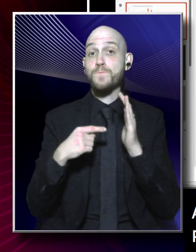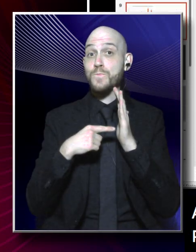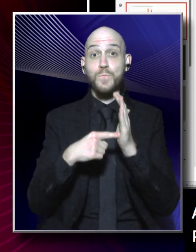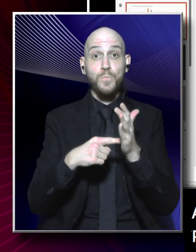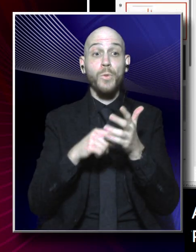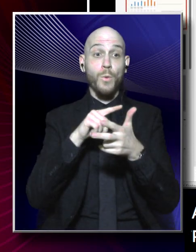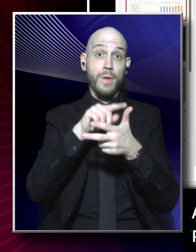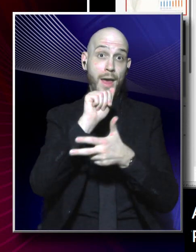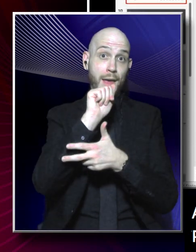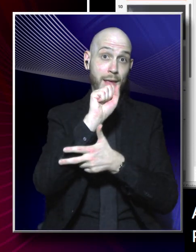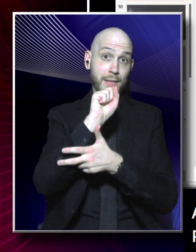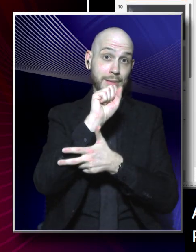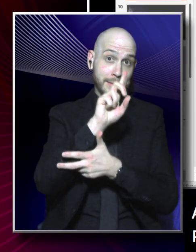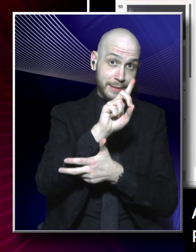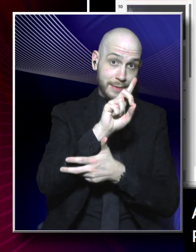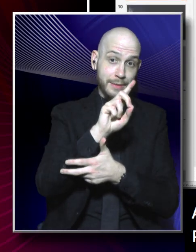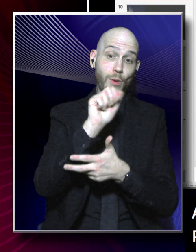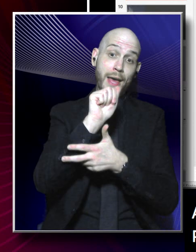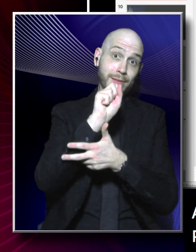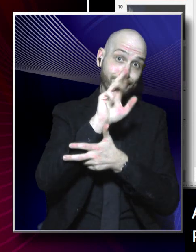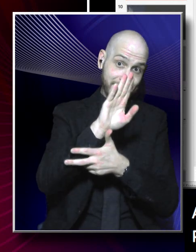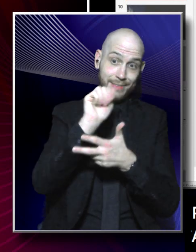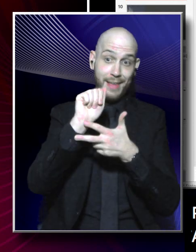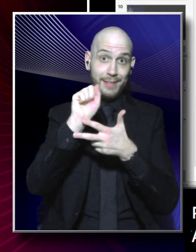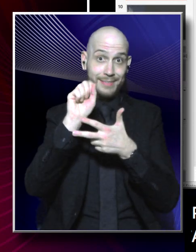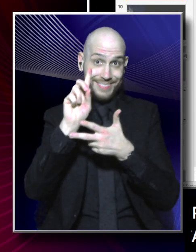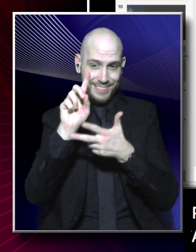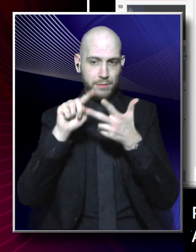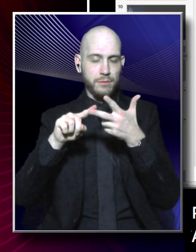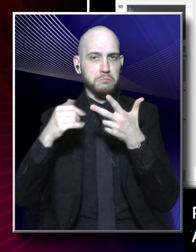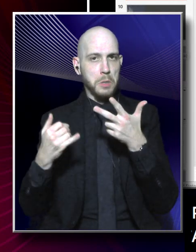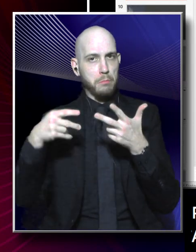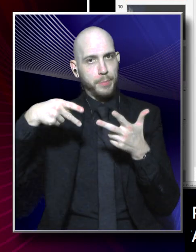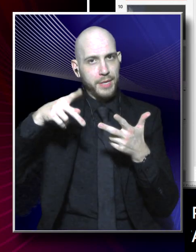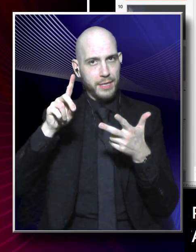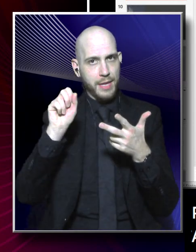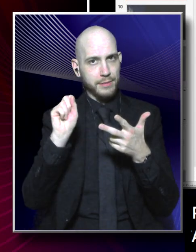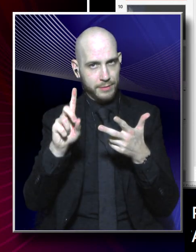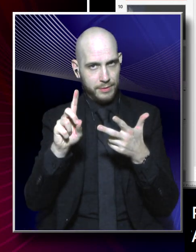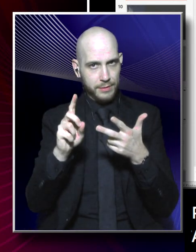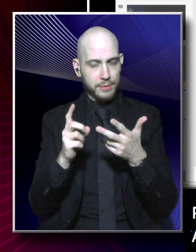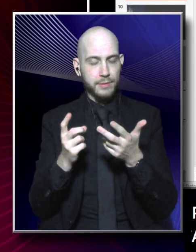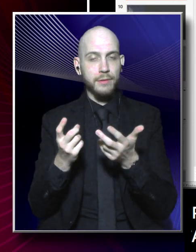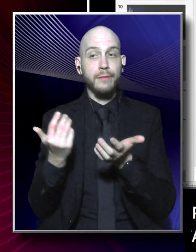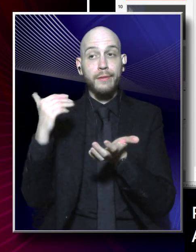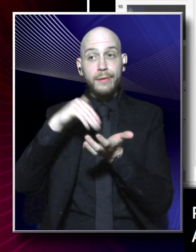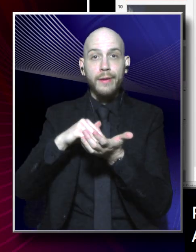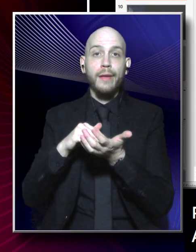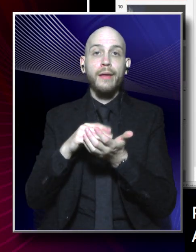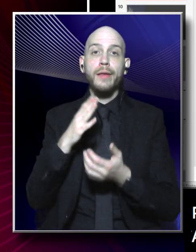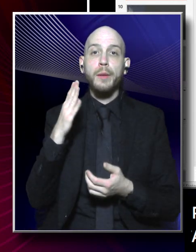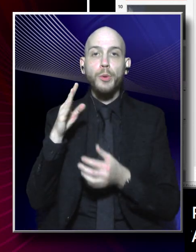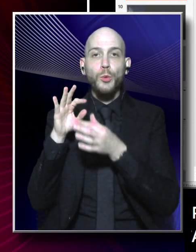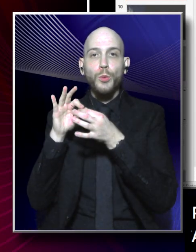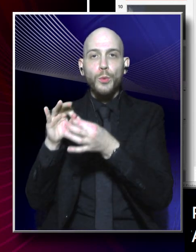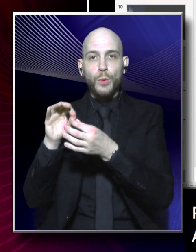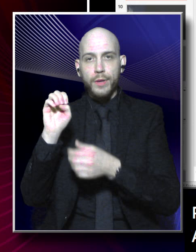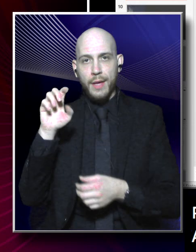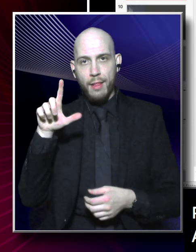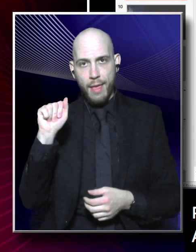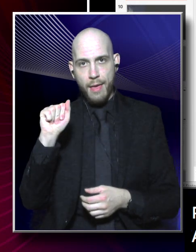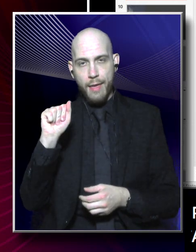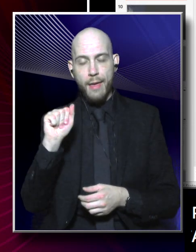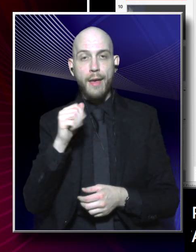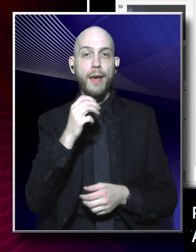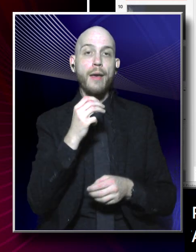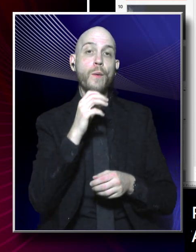data. And again, ELA in blue, math in orange,